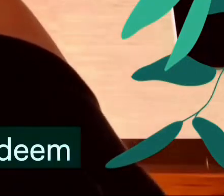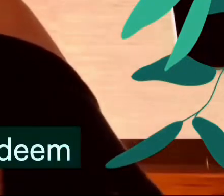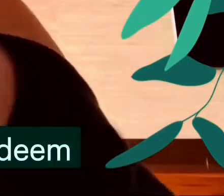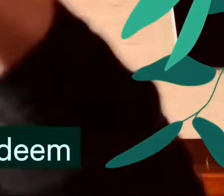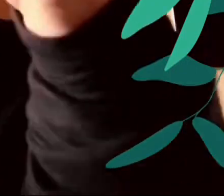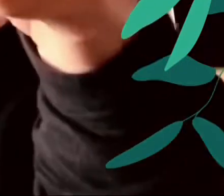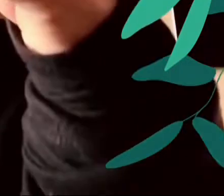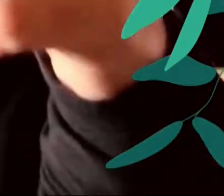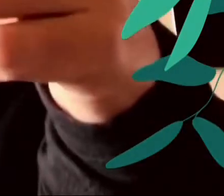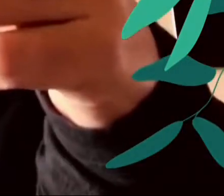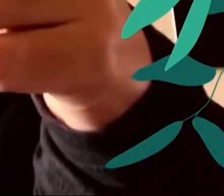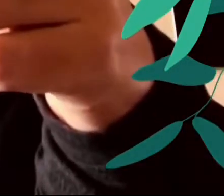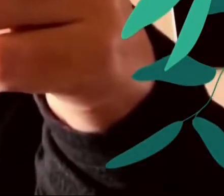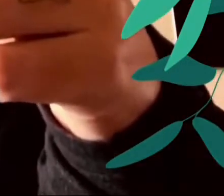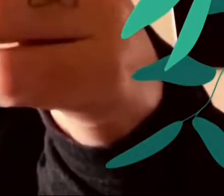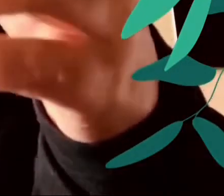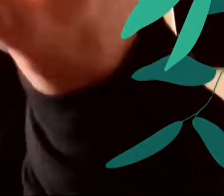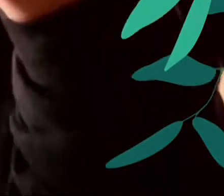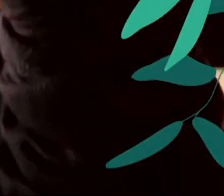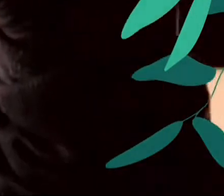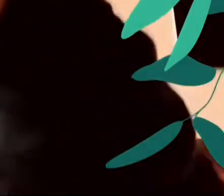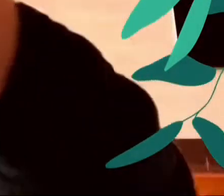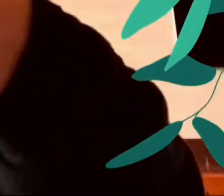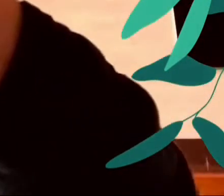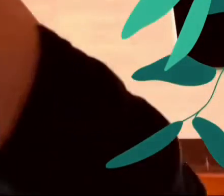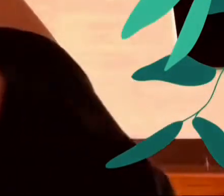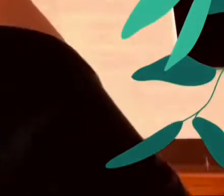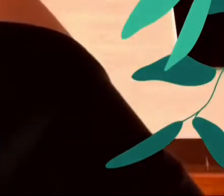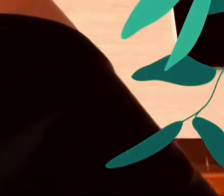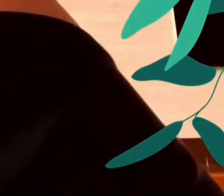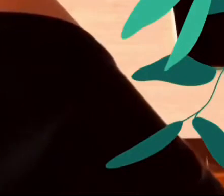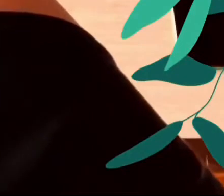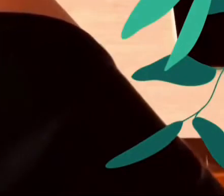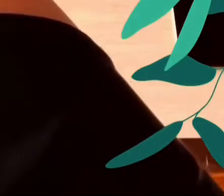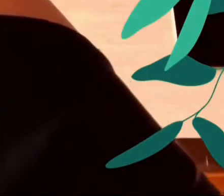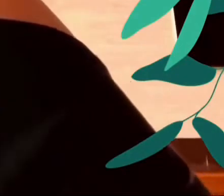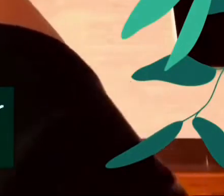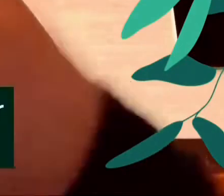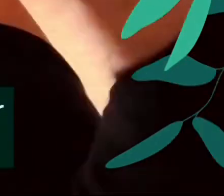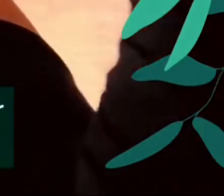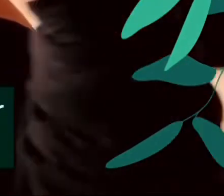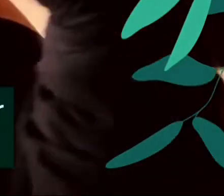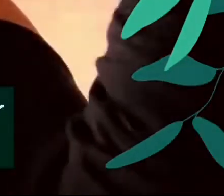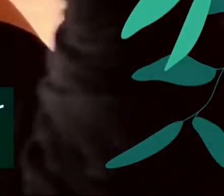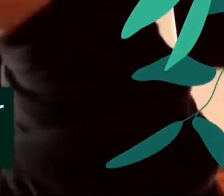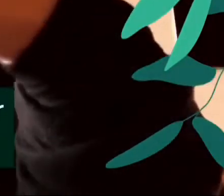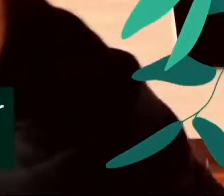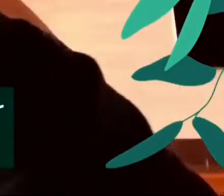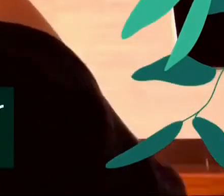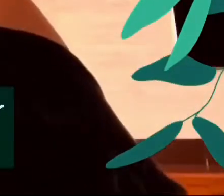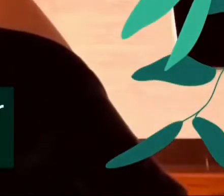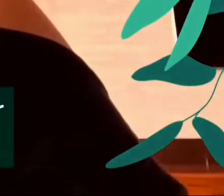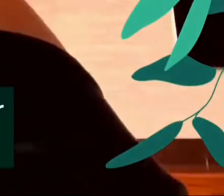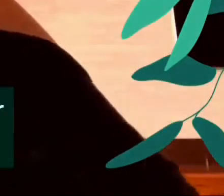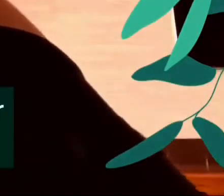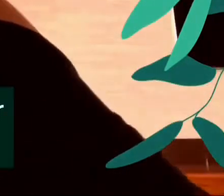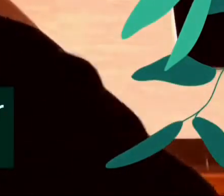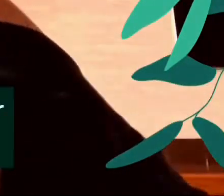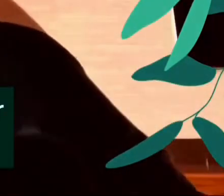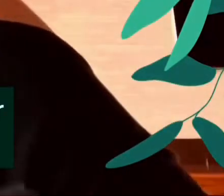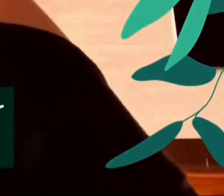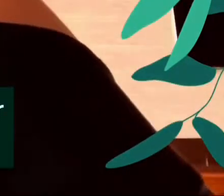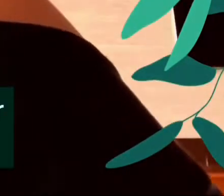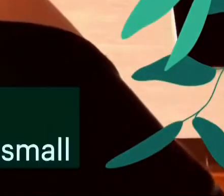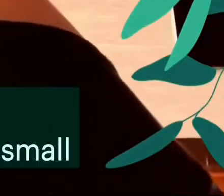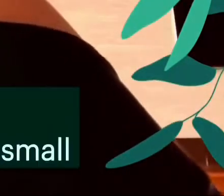others deem aspirational and talks about how we already realize it. We weave the future from our dreams into the